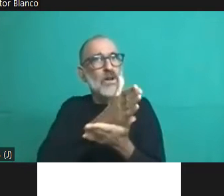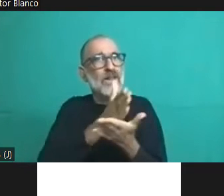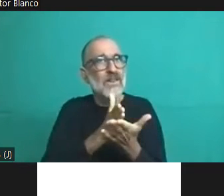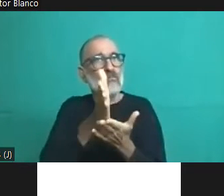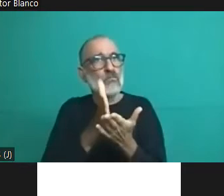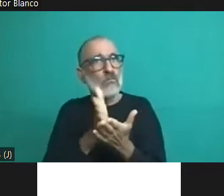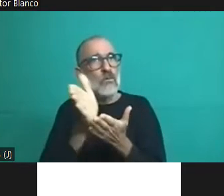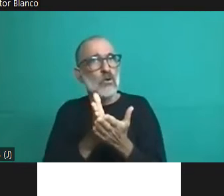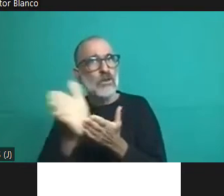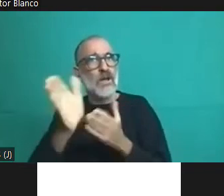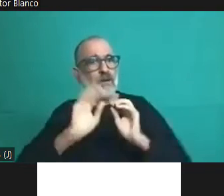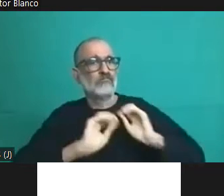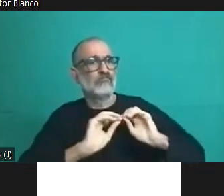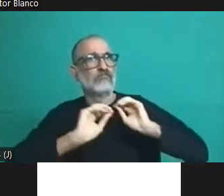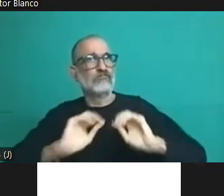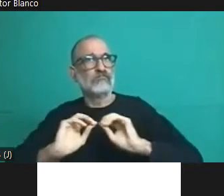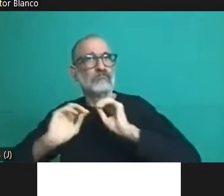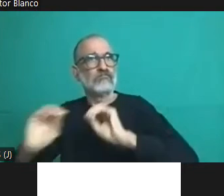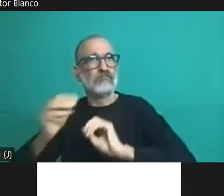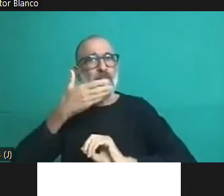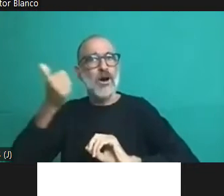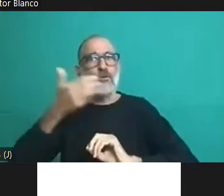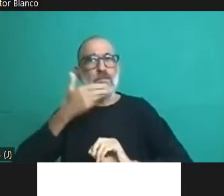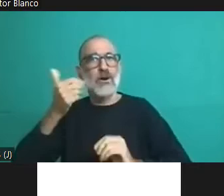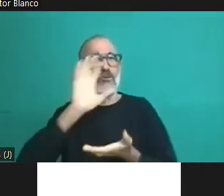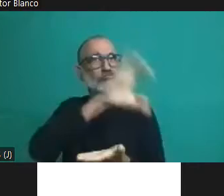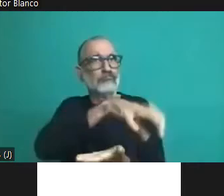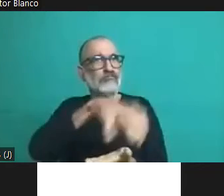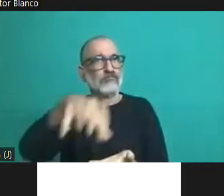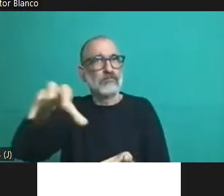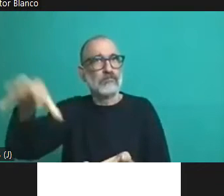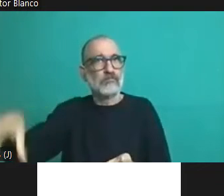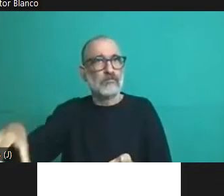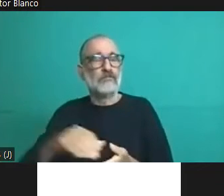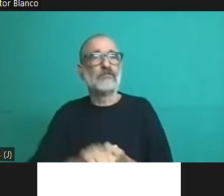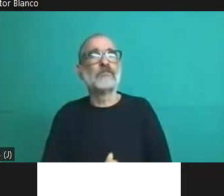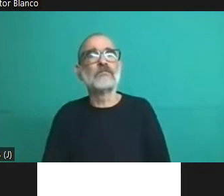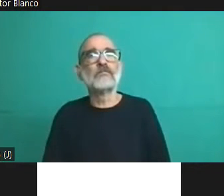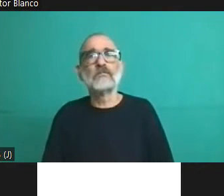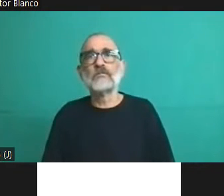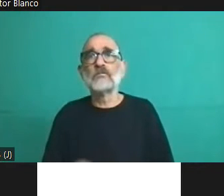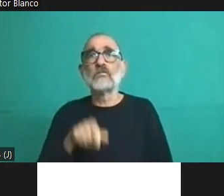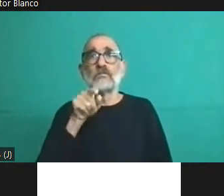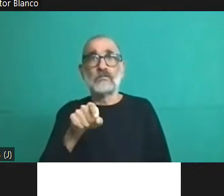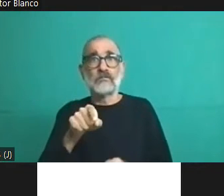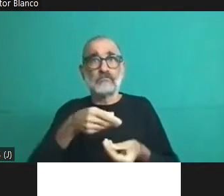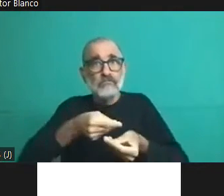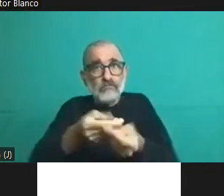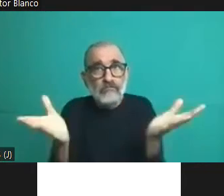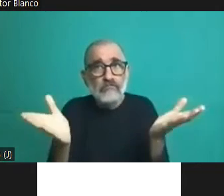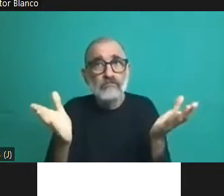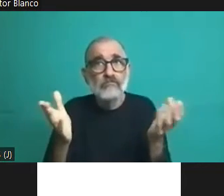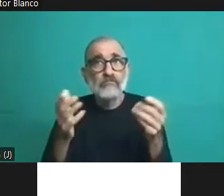quality of hand hygiene products, and consistent monitoring of all the factors that can improve hand